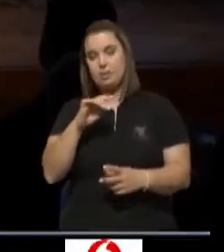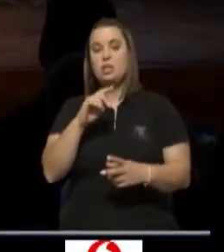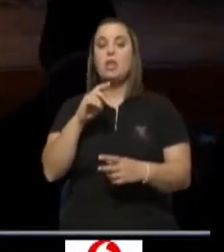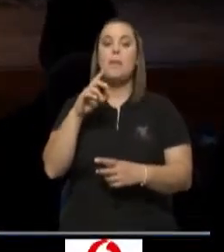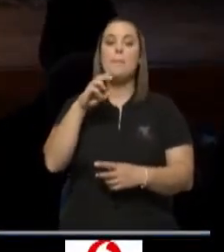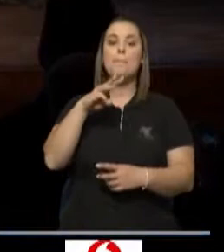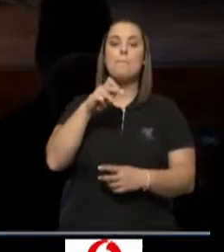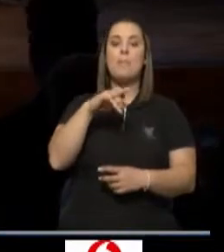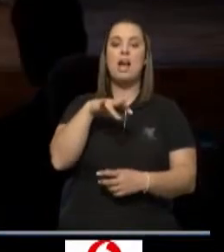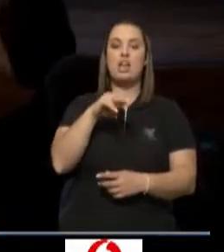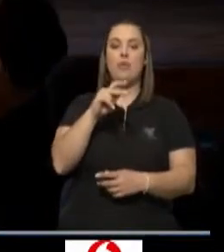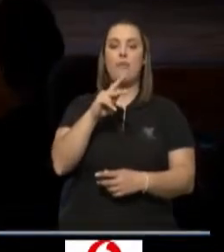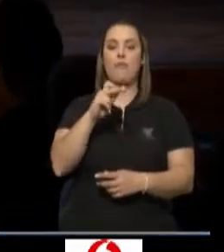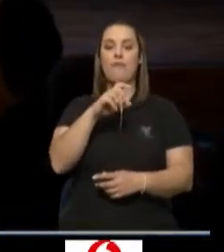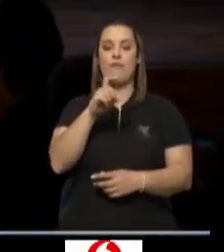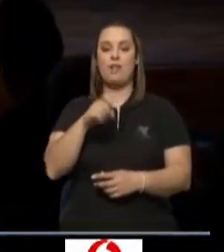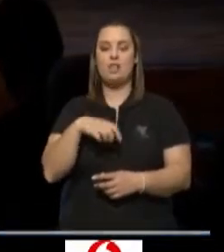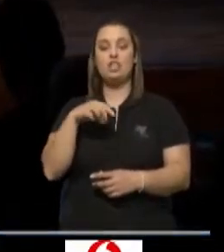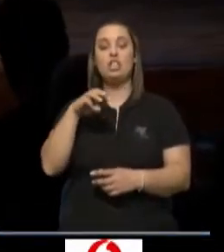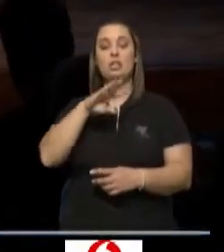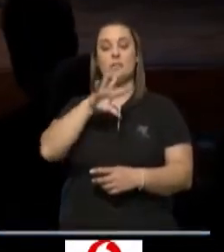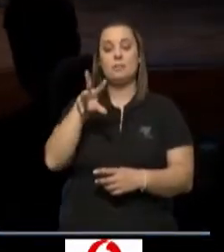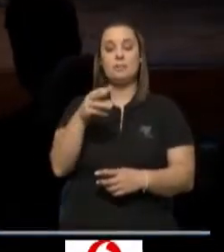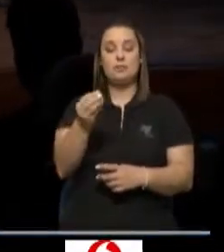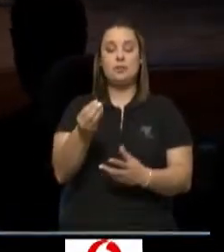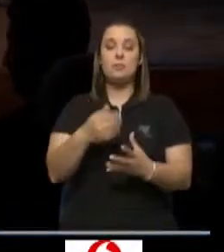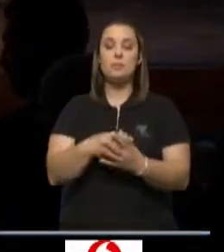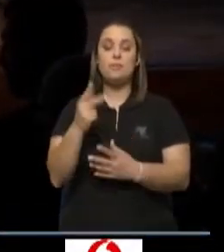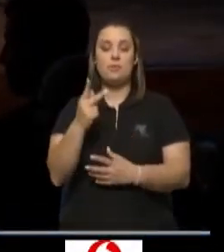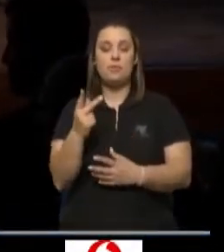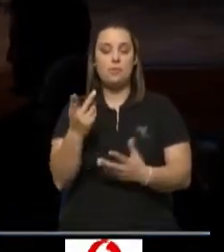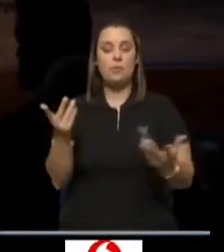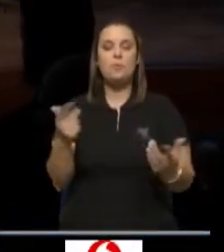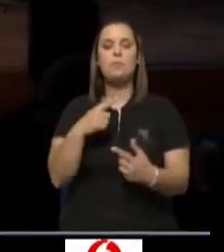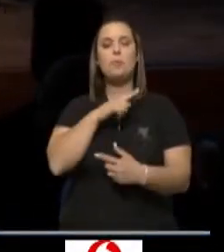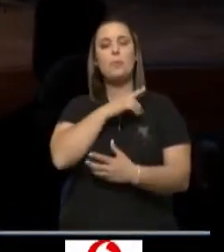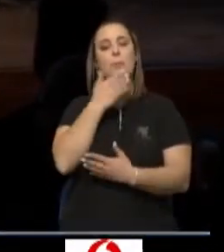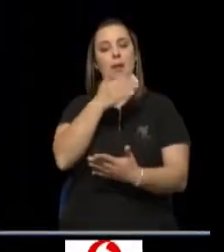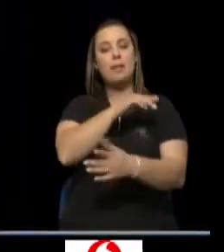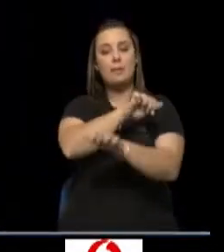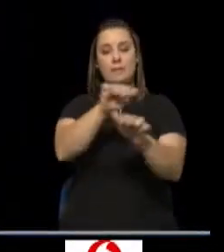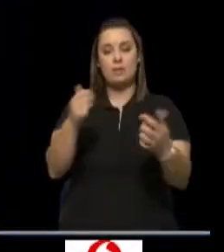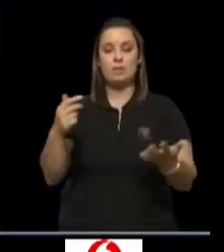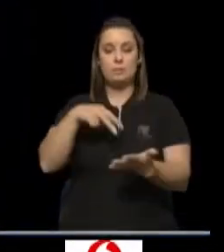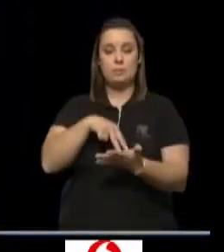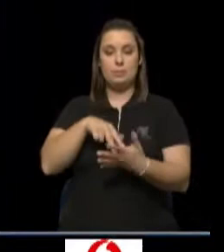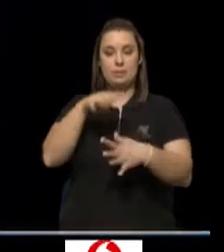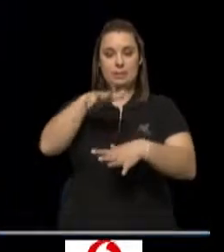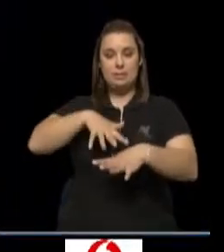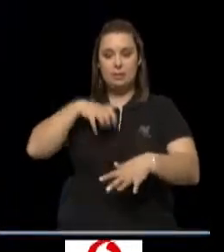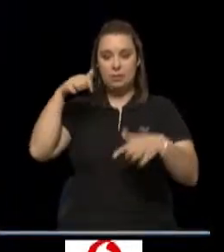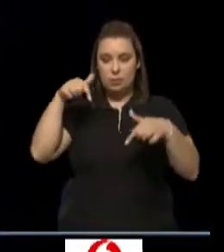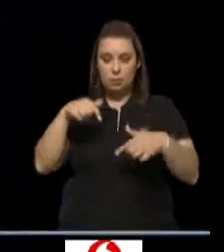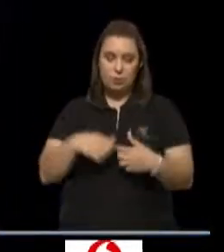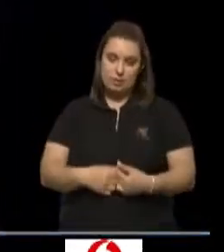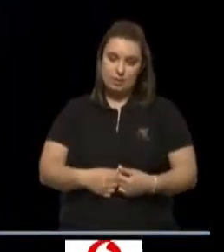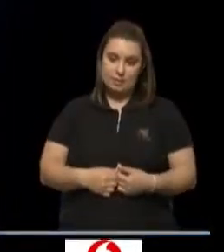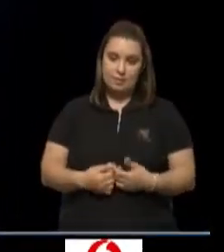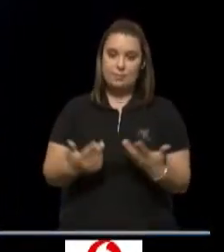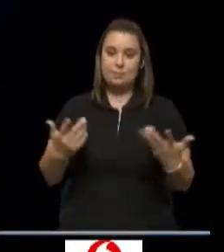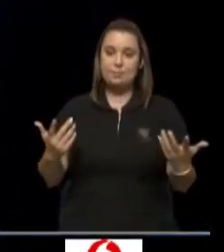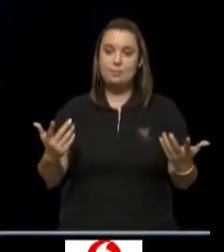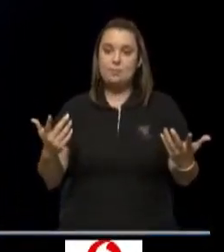Mario Vacha, CEO of Vodafone Portugal. Ladies and gentlemen, good afternoon, and thank you very much for coming